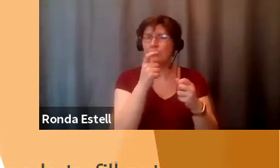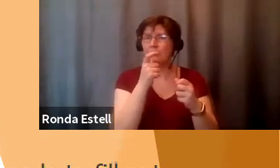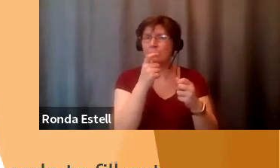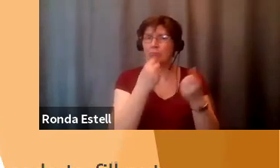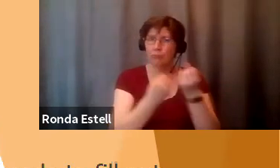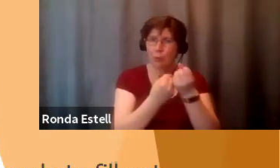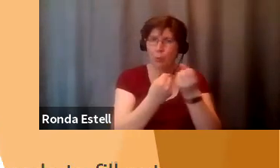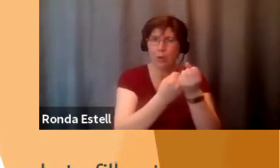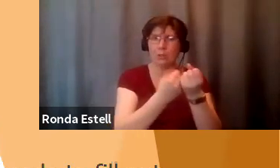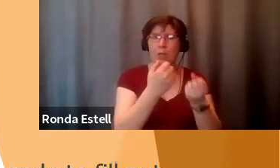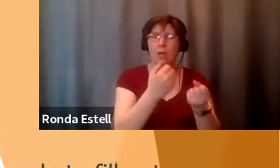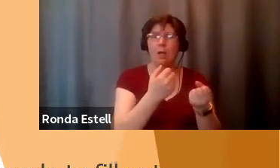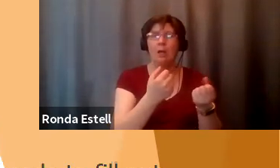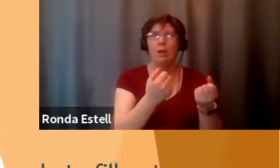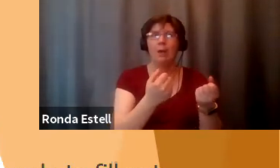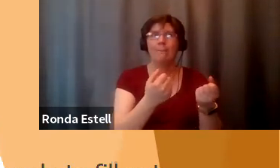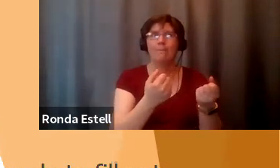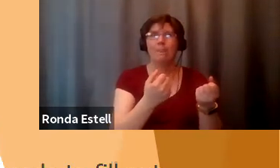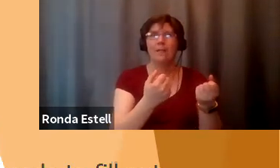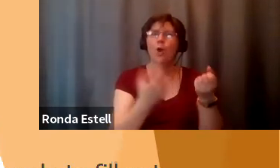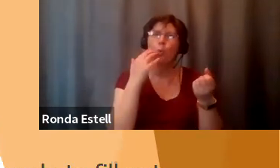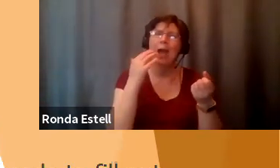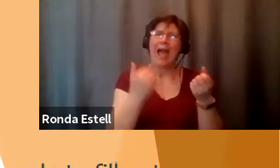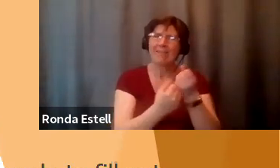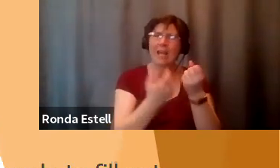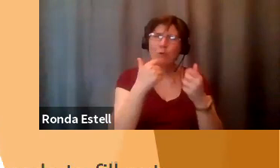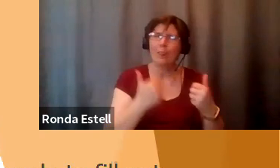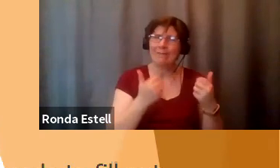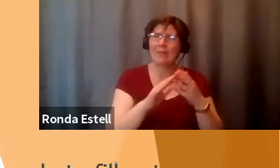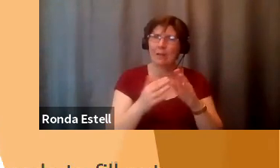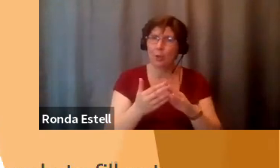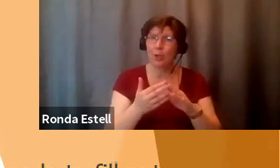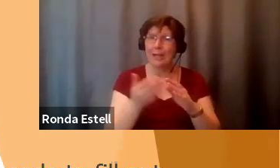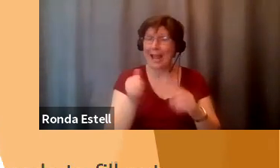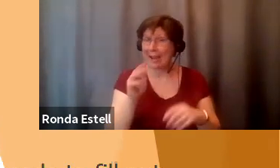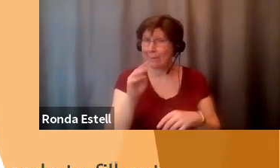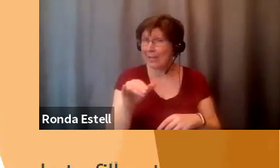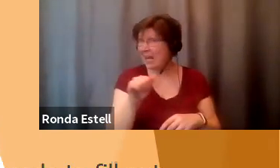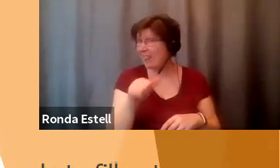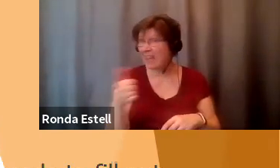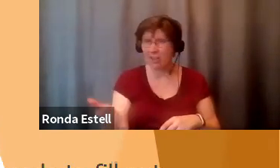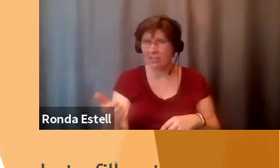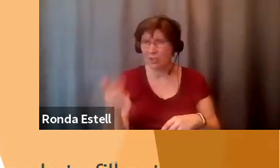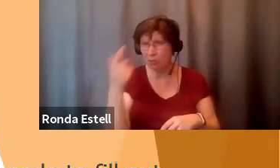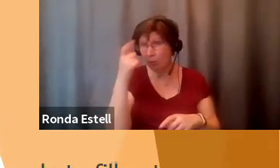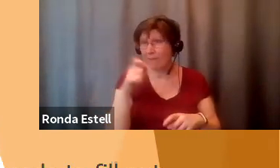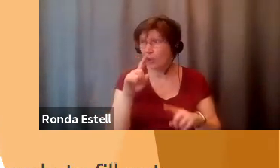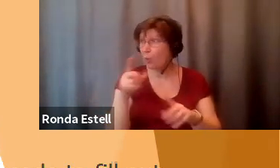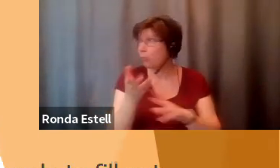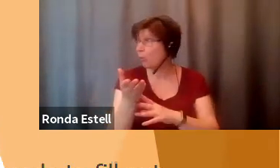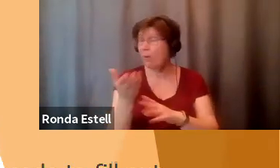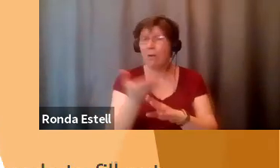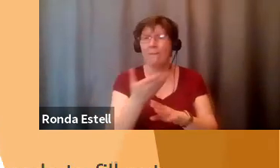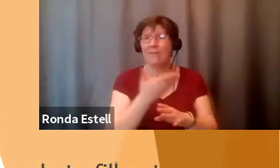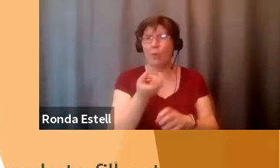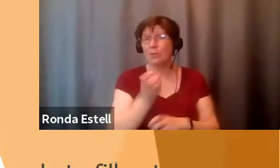supports advocating for living in the community. Amy, is there anything else that you think we have to go through before we switch